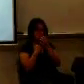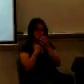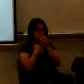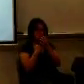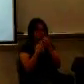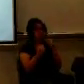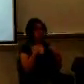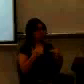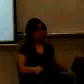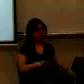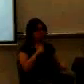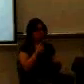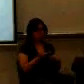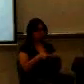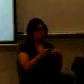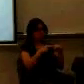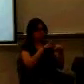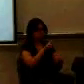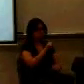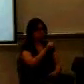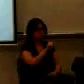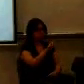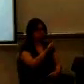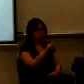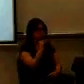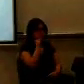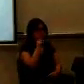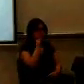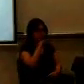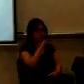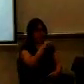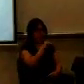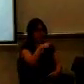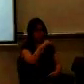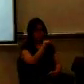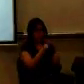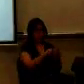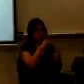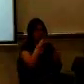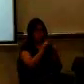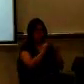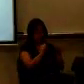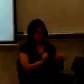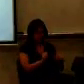and humans are increasing the rates of nutrient input into aquatic ecosystems.